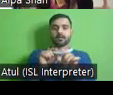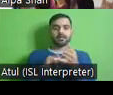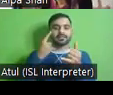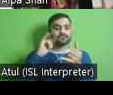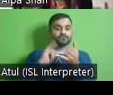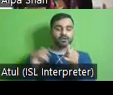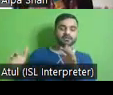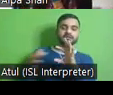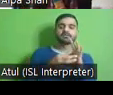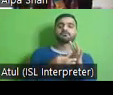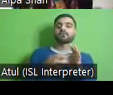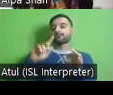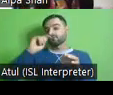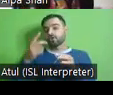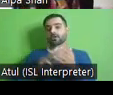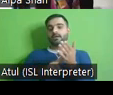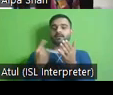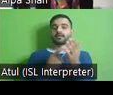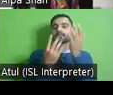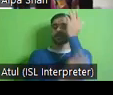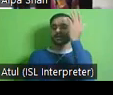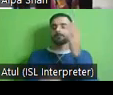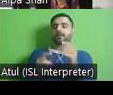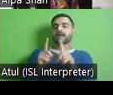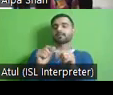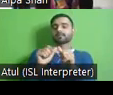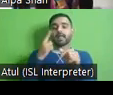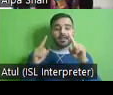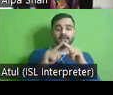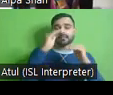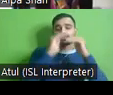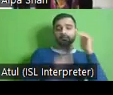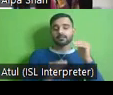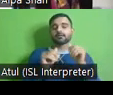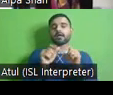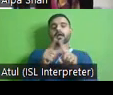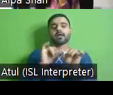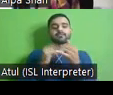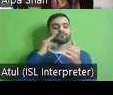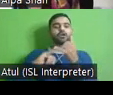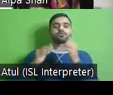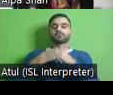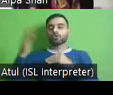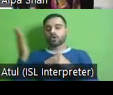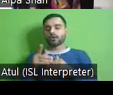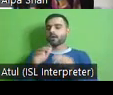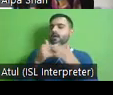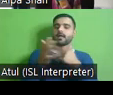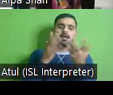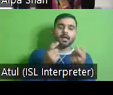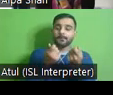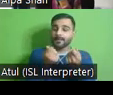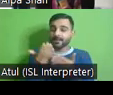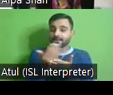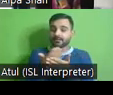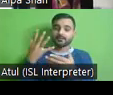For instance, in the national poverty statistics, that the Dalits are shown to be less poor than Adivasis. However, income levels are